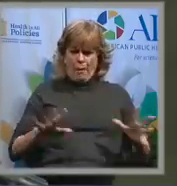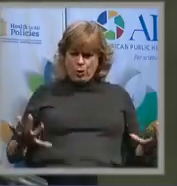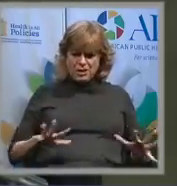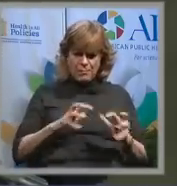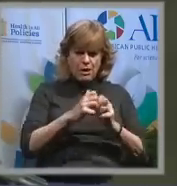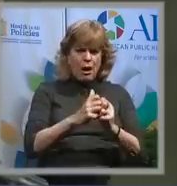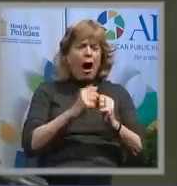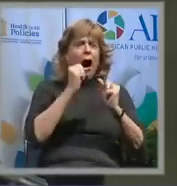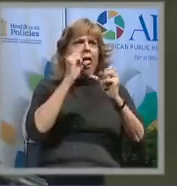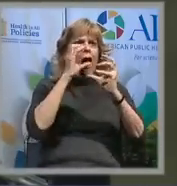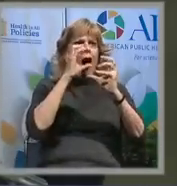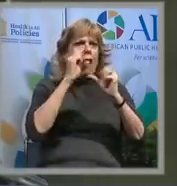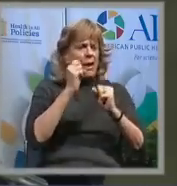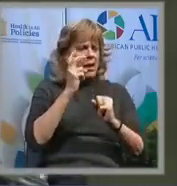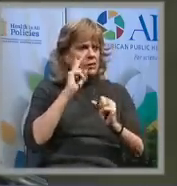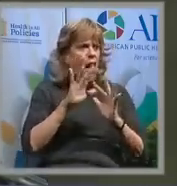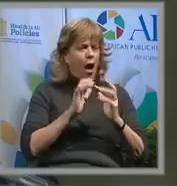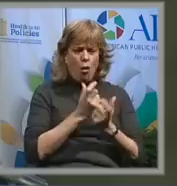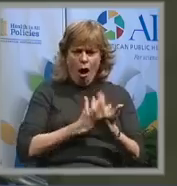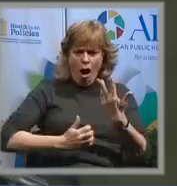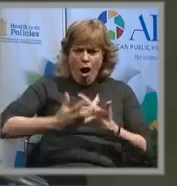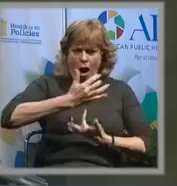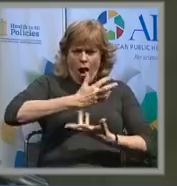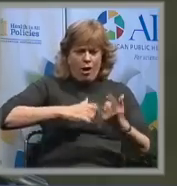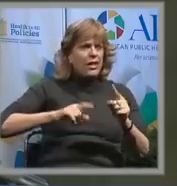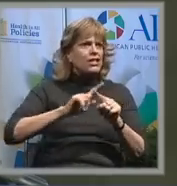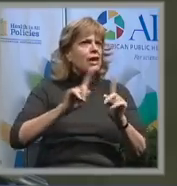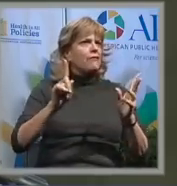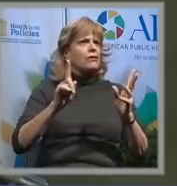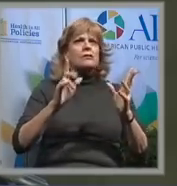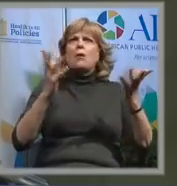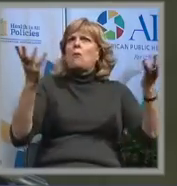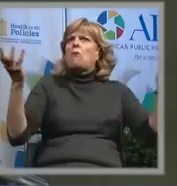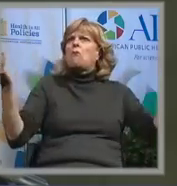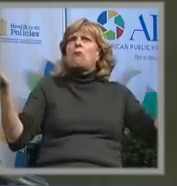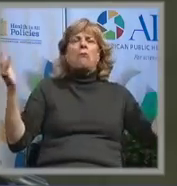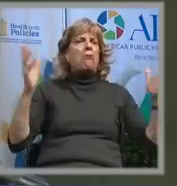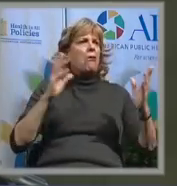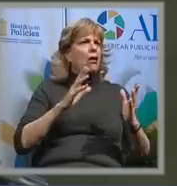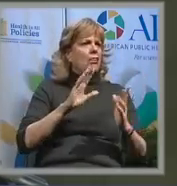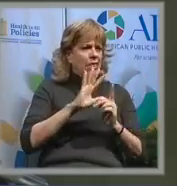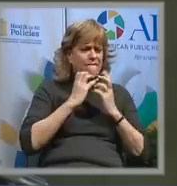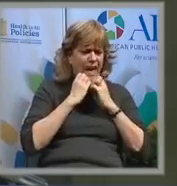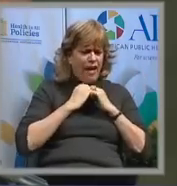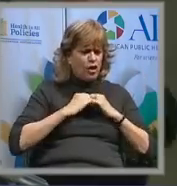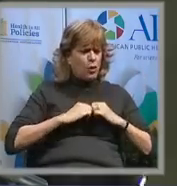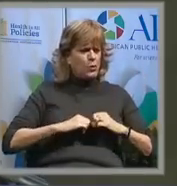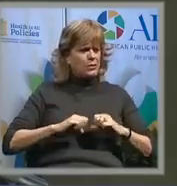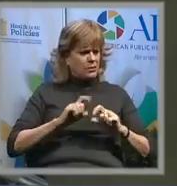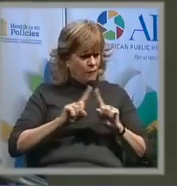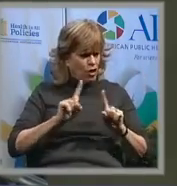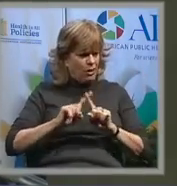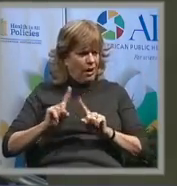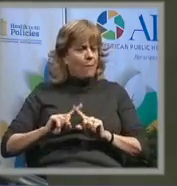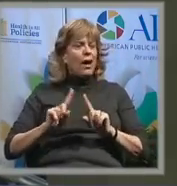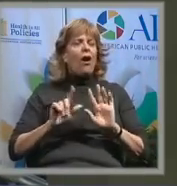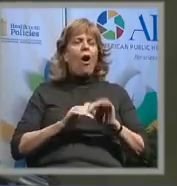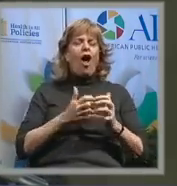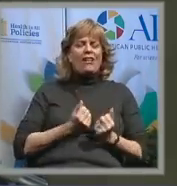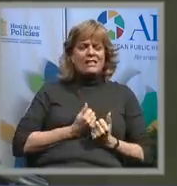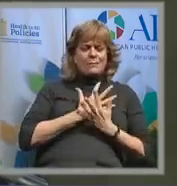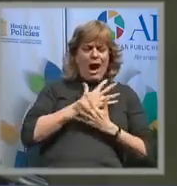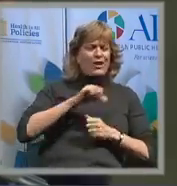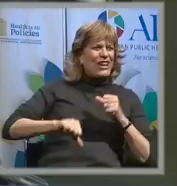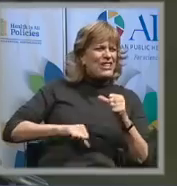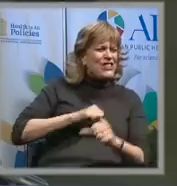it is amazing to see how the differences are there simply because of values, because of what they've been taught, but they can all be inspired by each